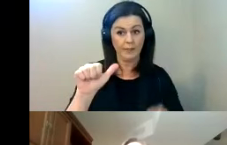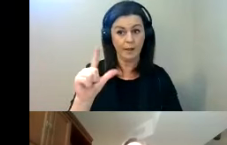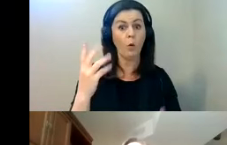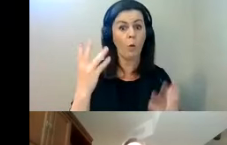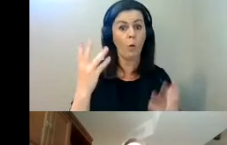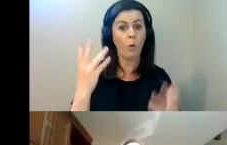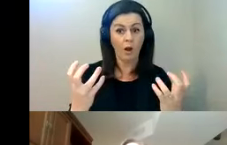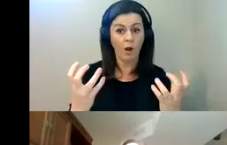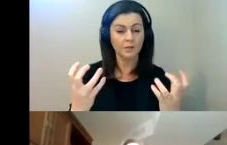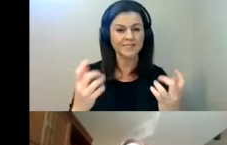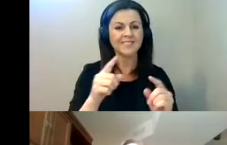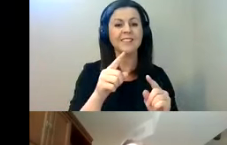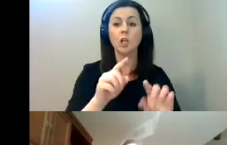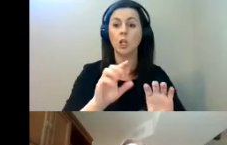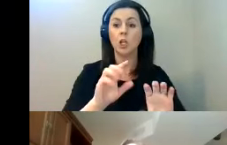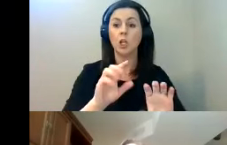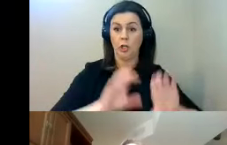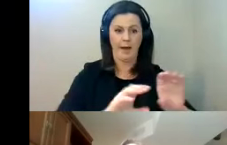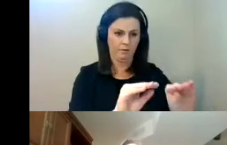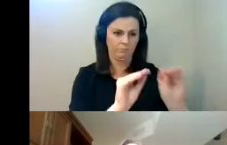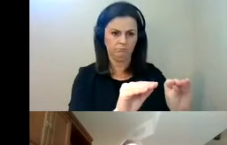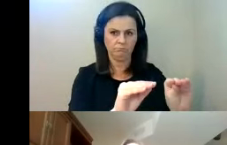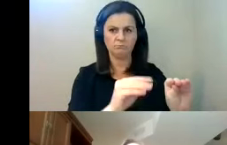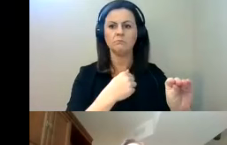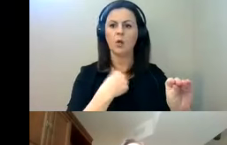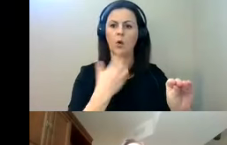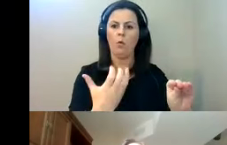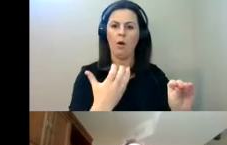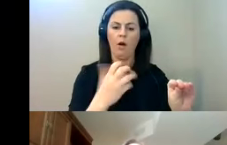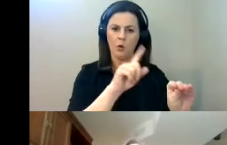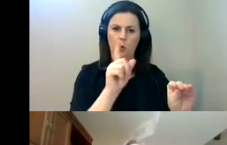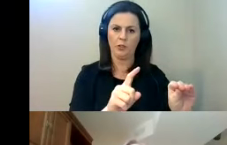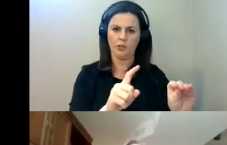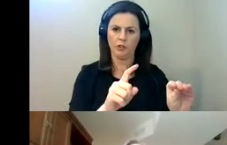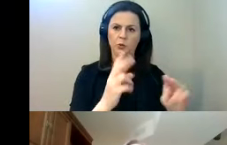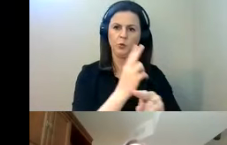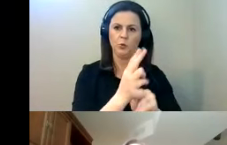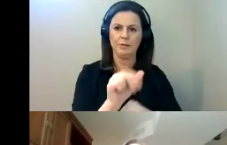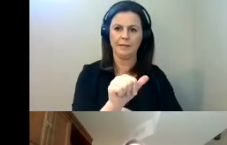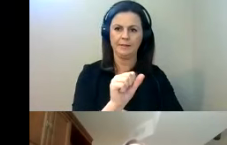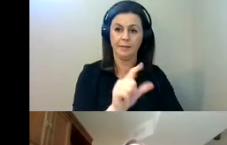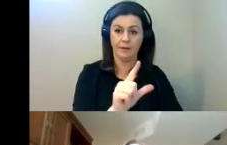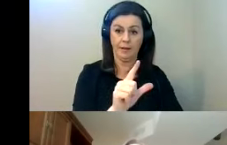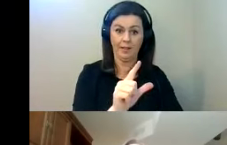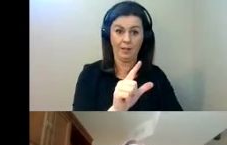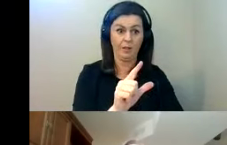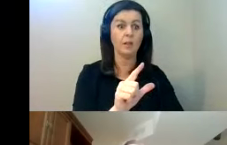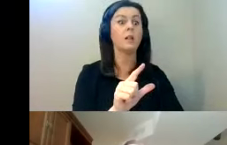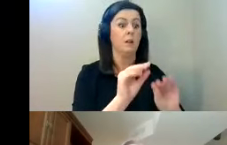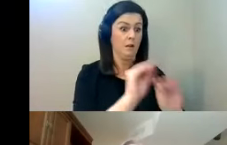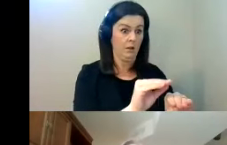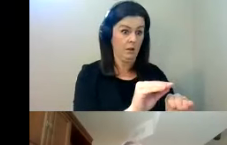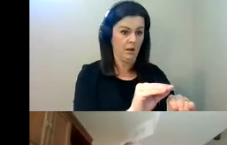mind, put that in the chat box saying you'd like to ask a question in ASL. That time I will then promote you to be a